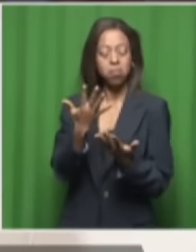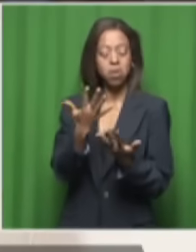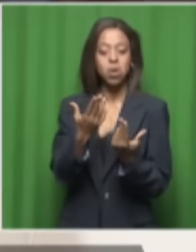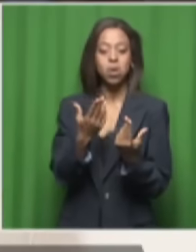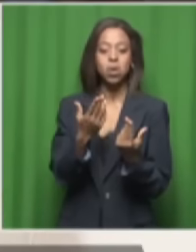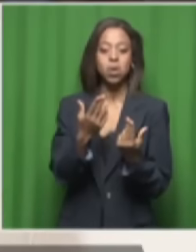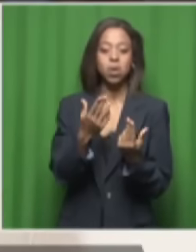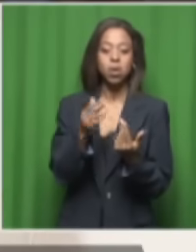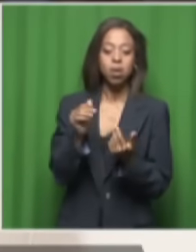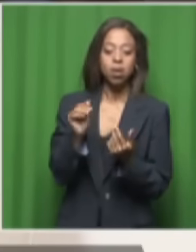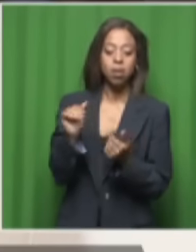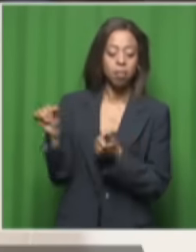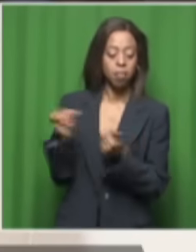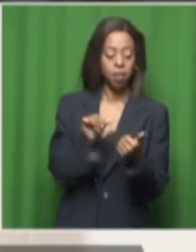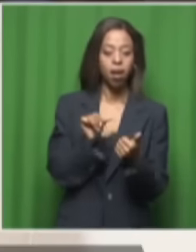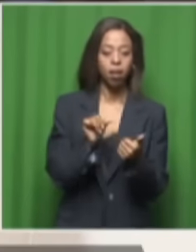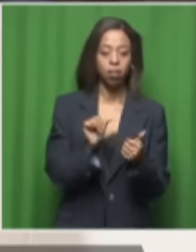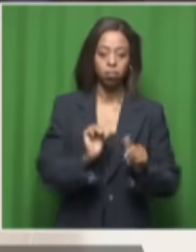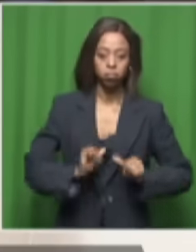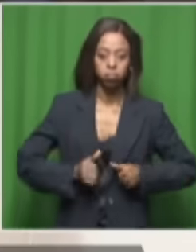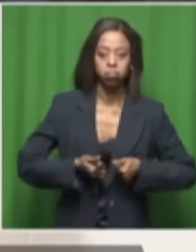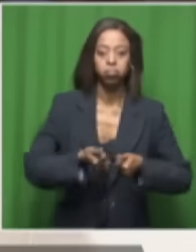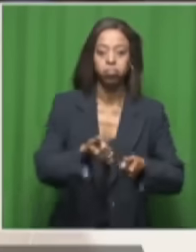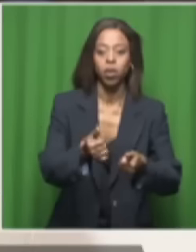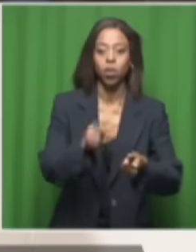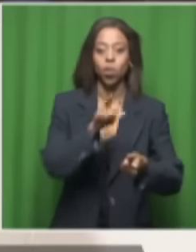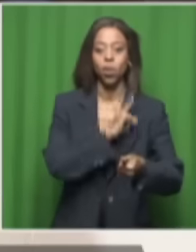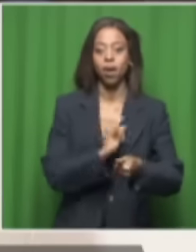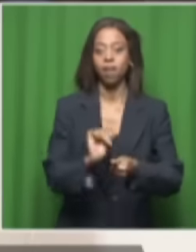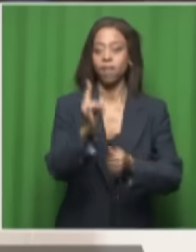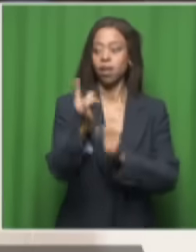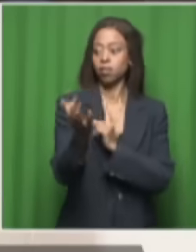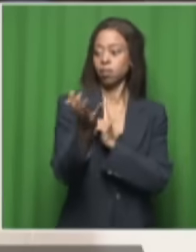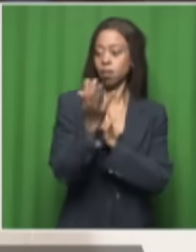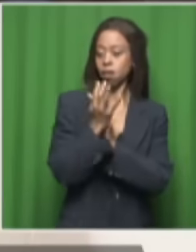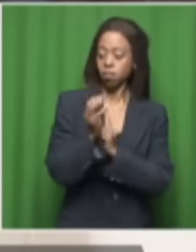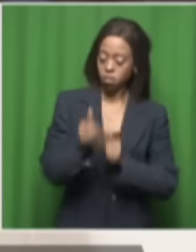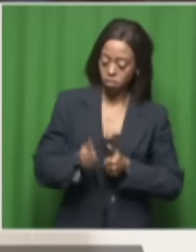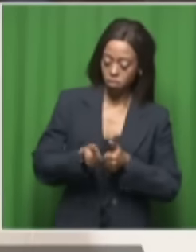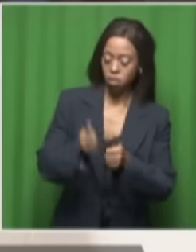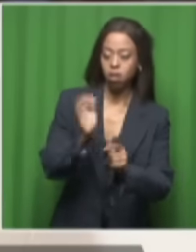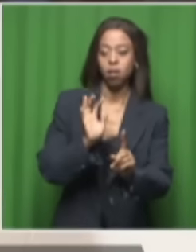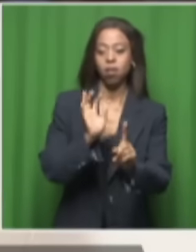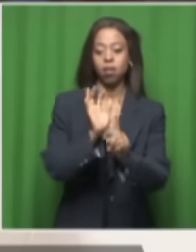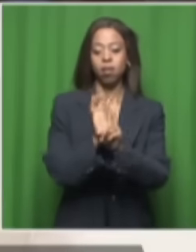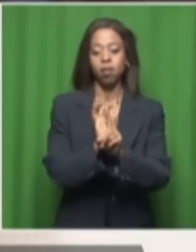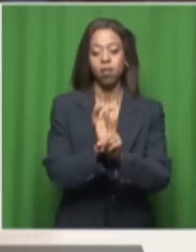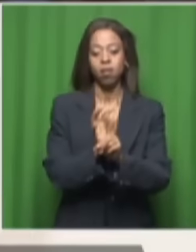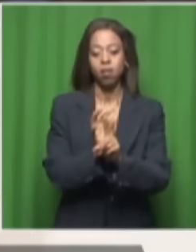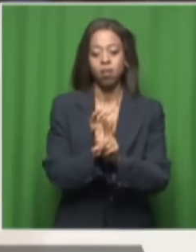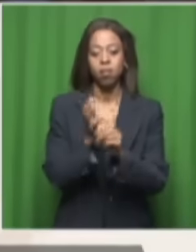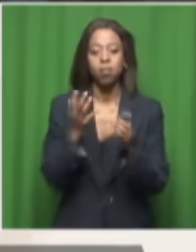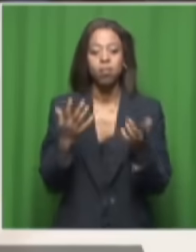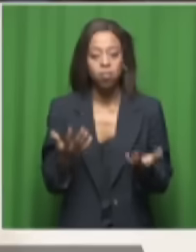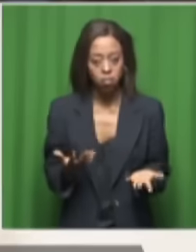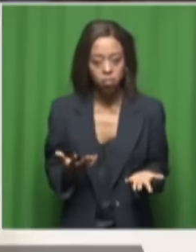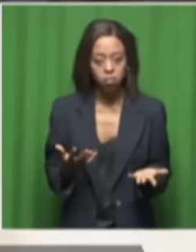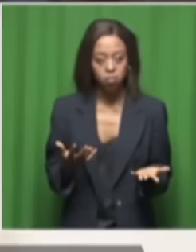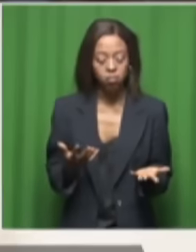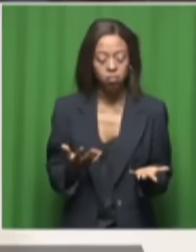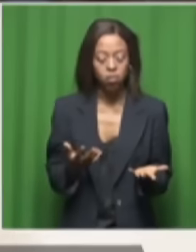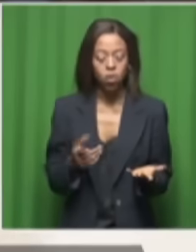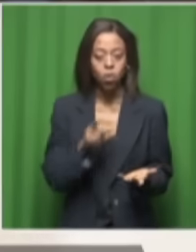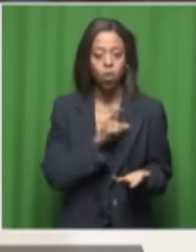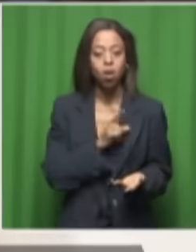going to hammer on that, and I'm going to use the word, people think we bias, act of terror by